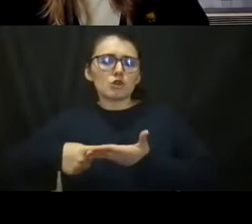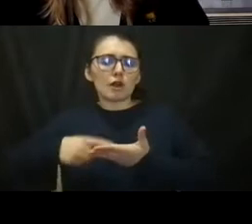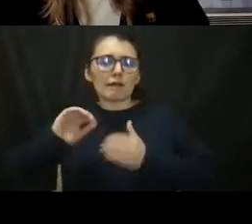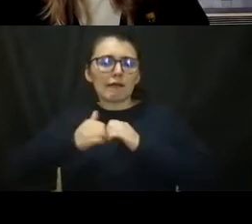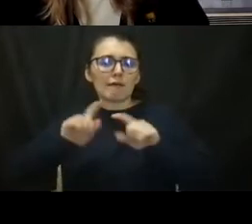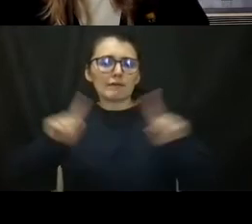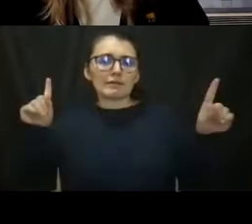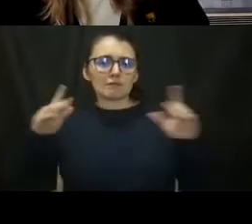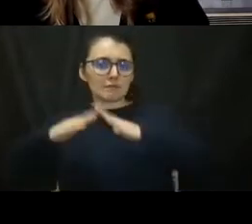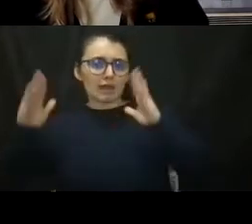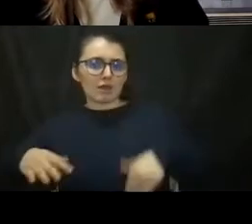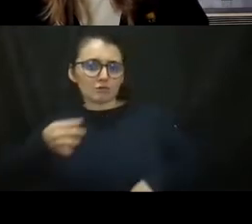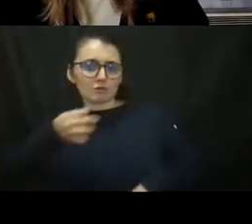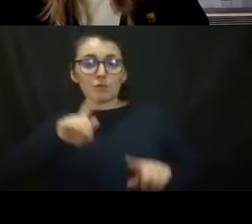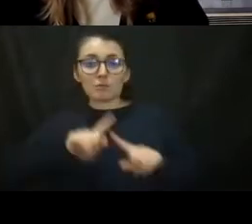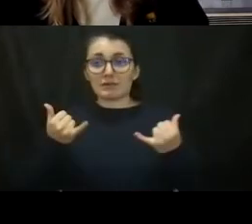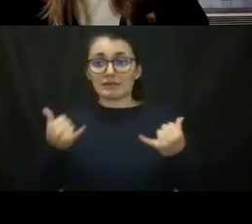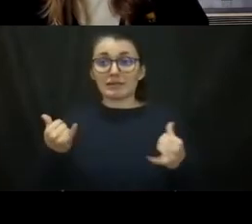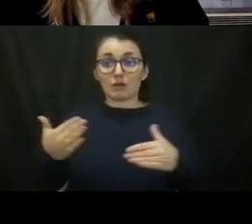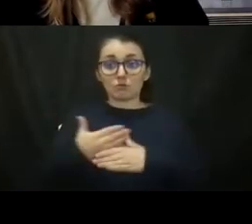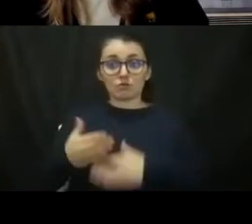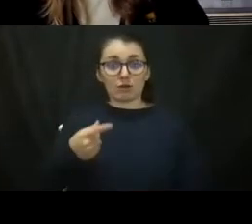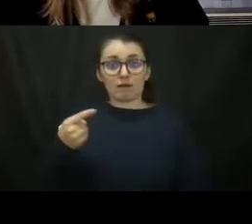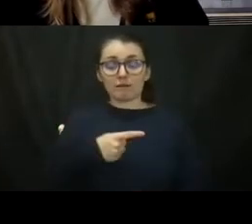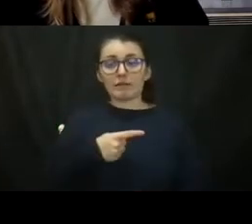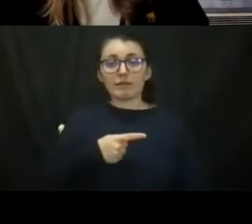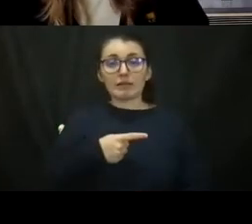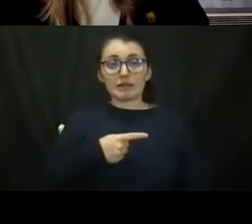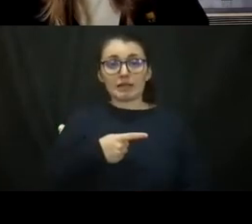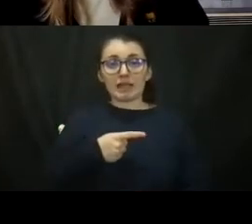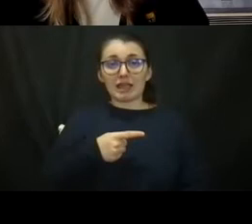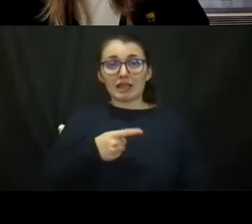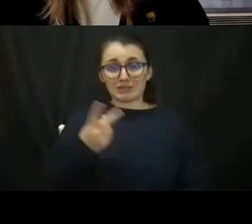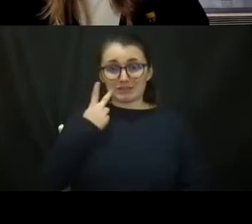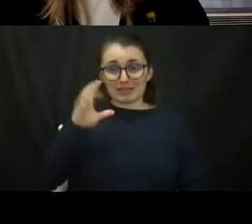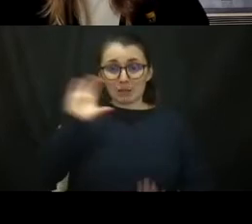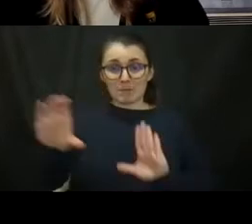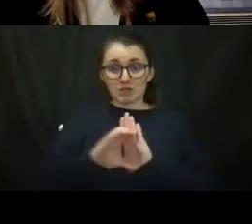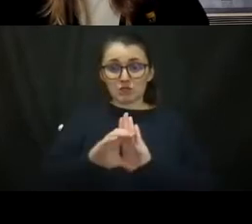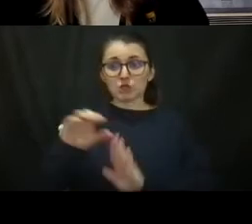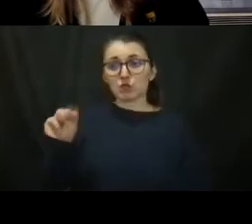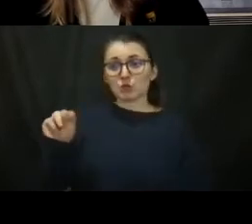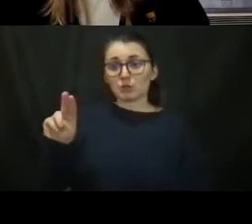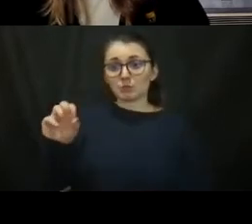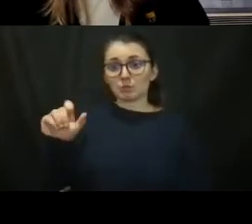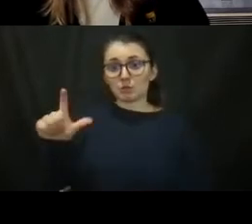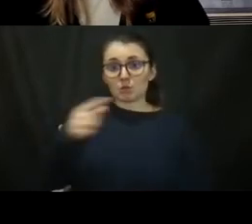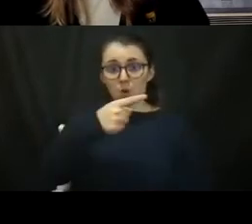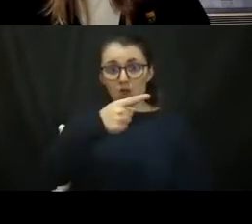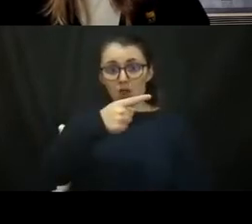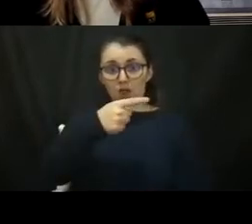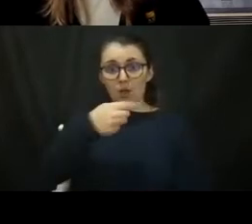House here in a second, but I want to share quickly, the center of the mural here represents Salem